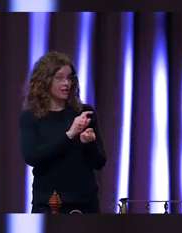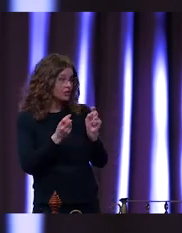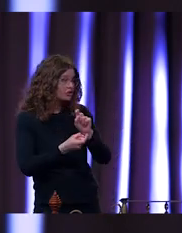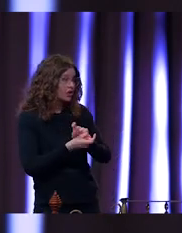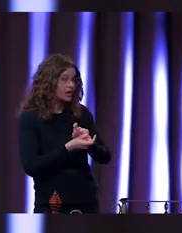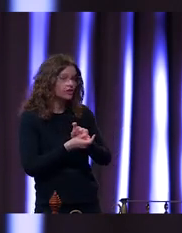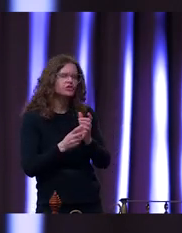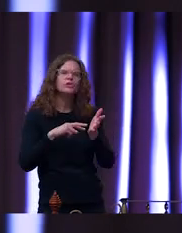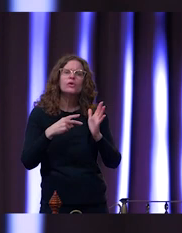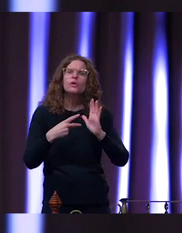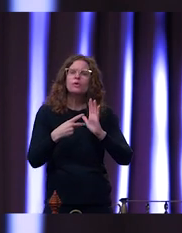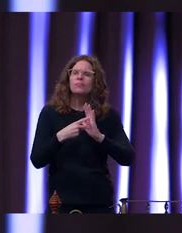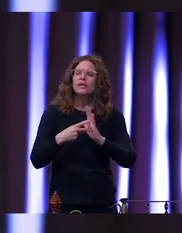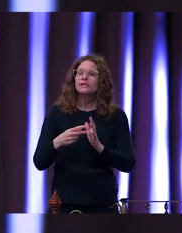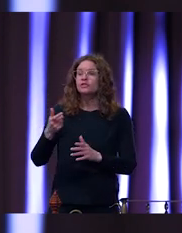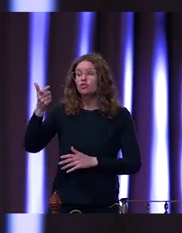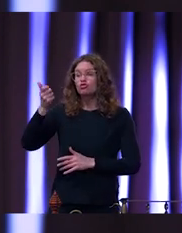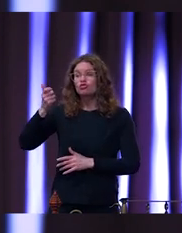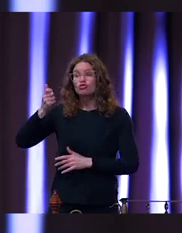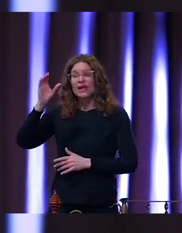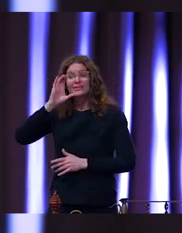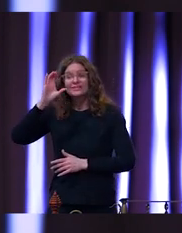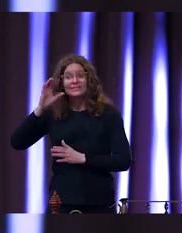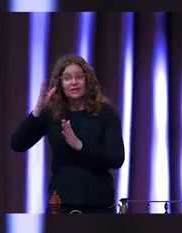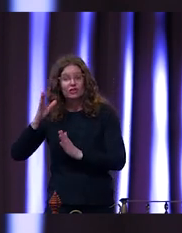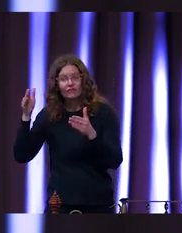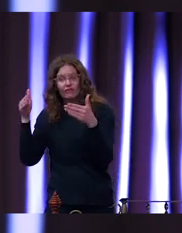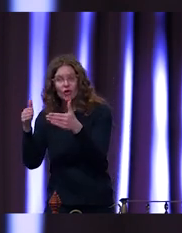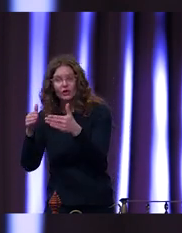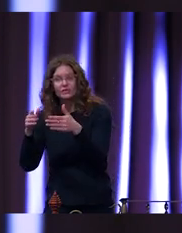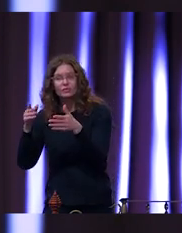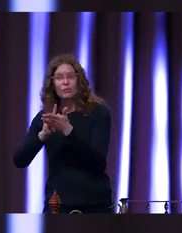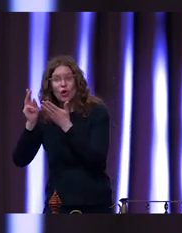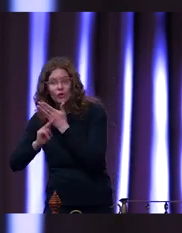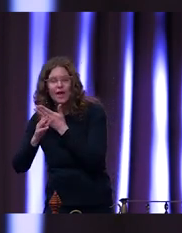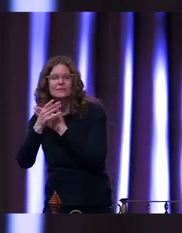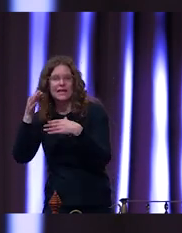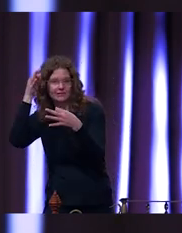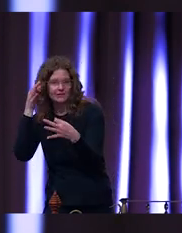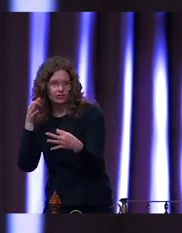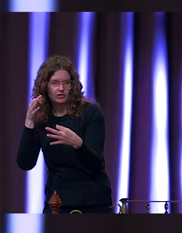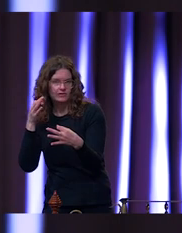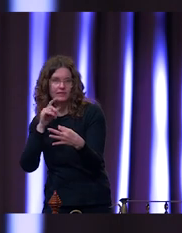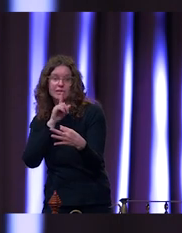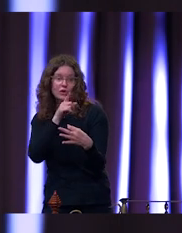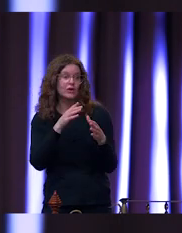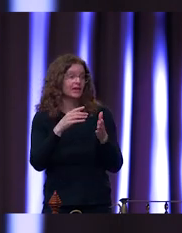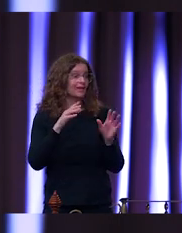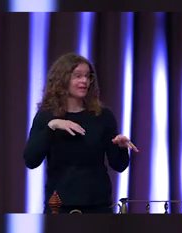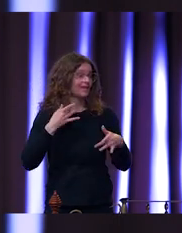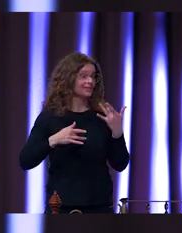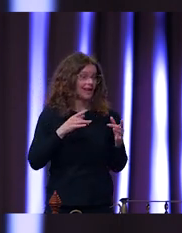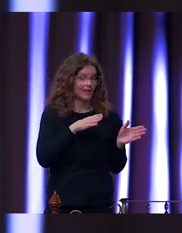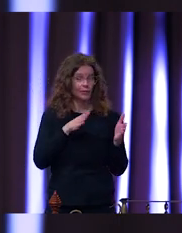to grant-seeker-driven programs and even decision making. That has been a really exciting shift for